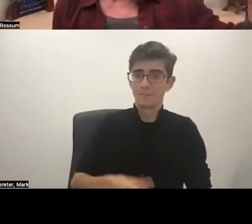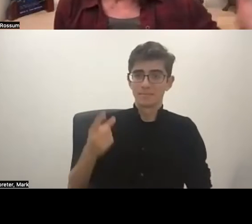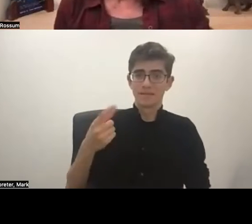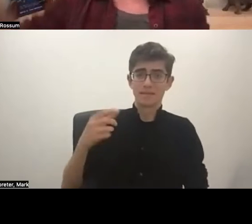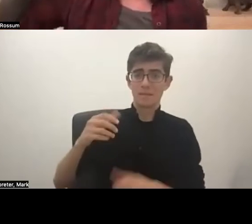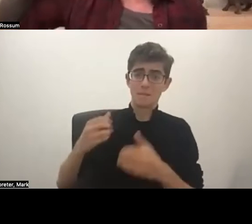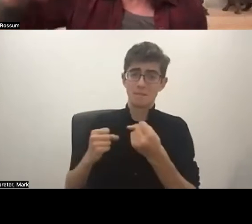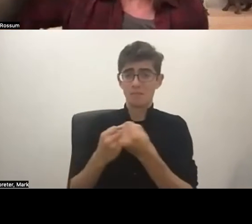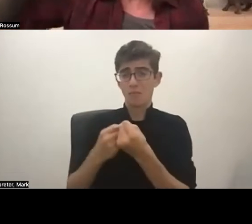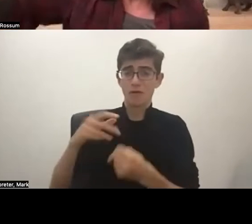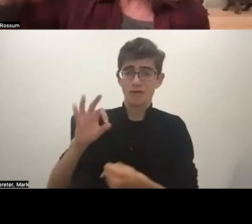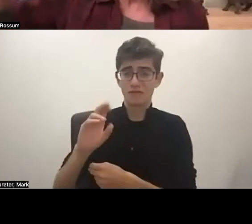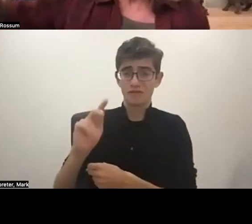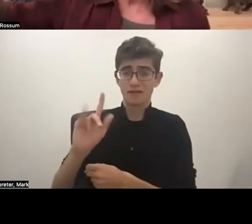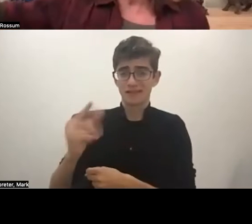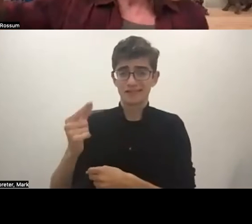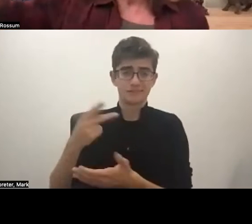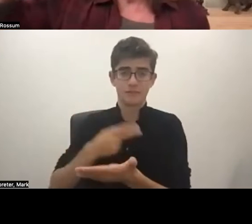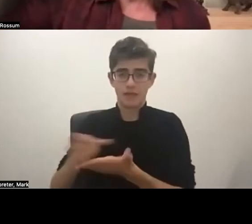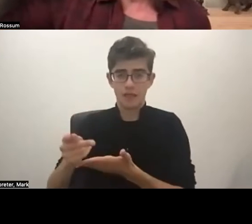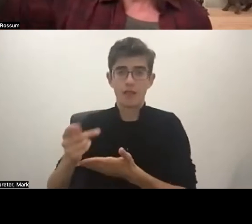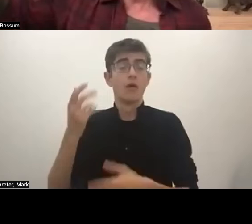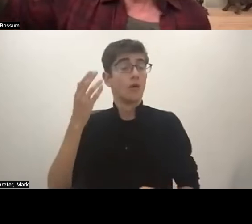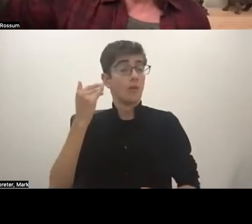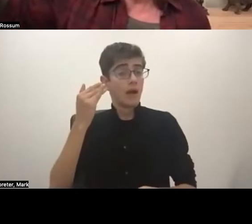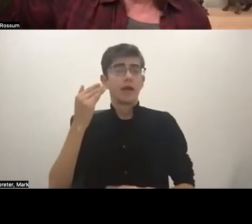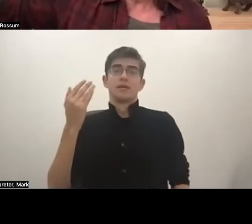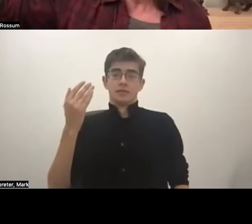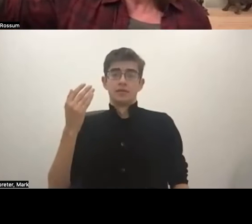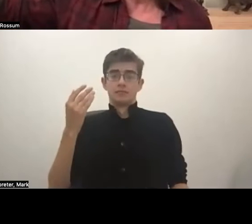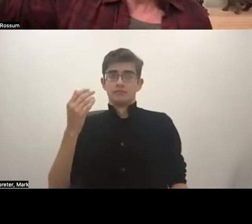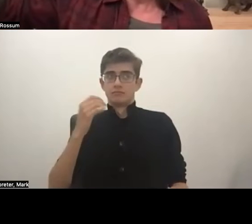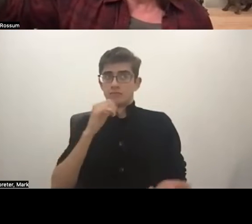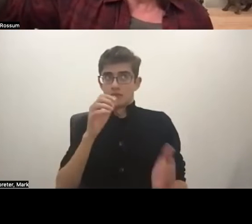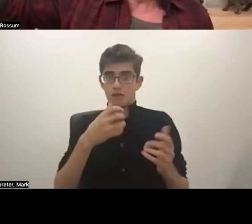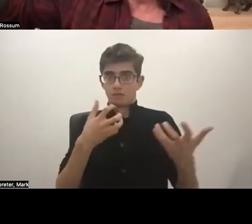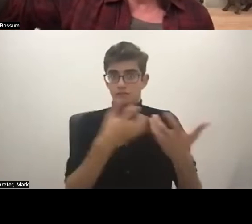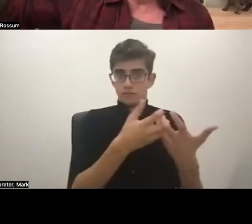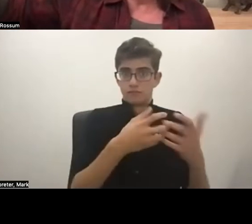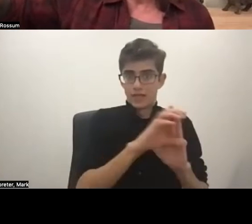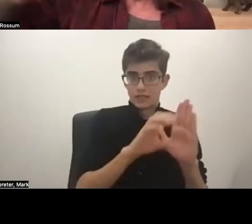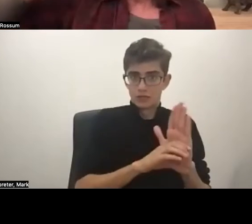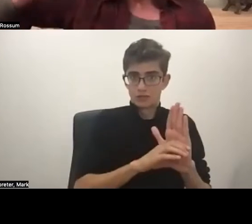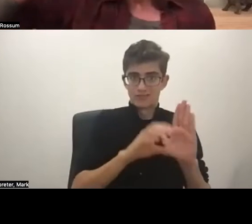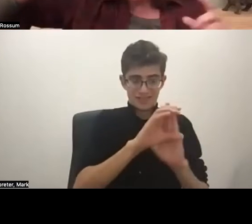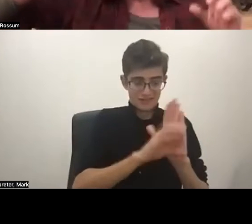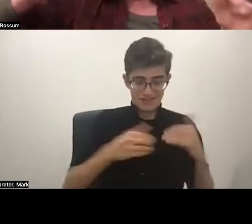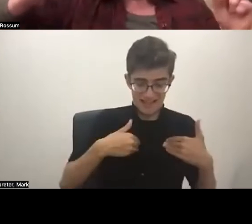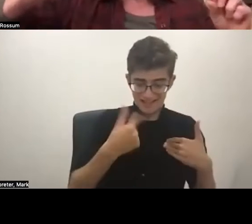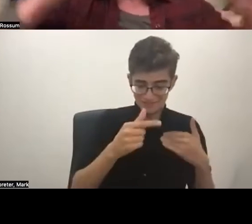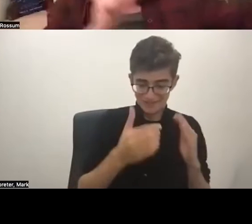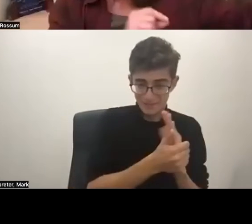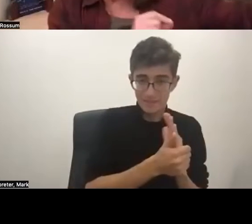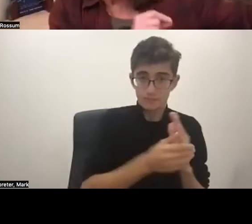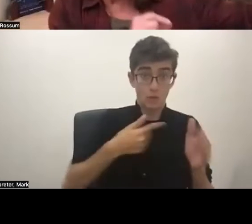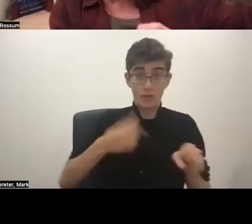pro-fracking provisions because, in fact, they would be unconstitutional based on Pennsylvania's Green Amendment. In that